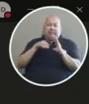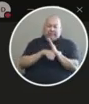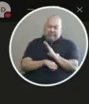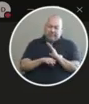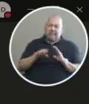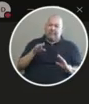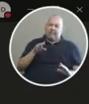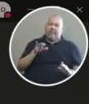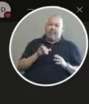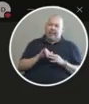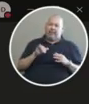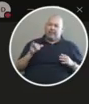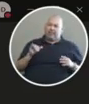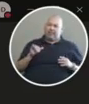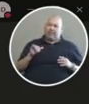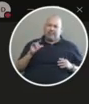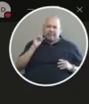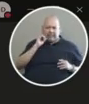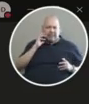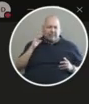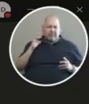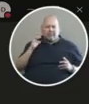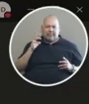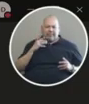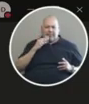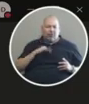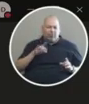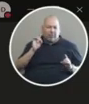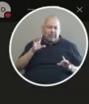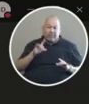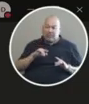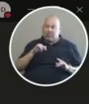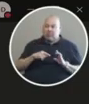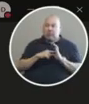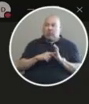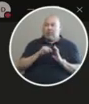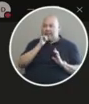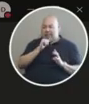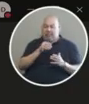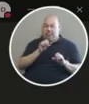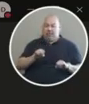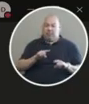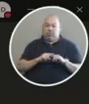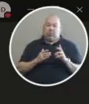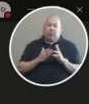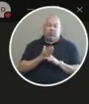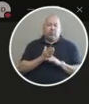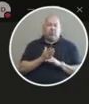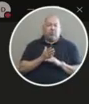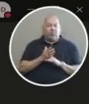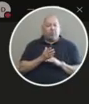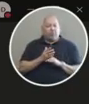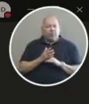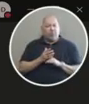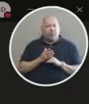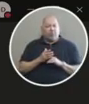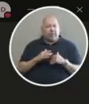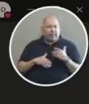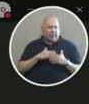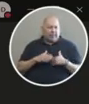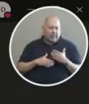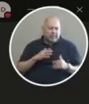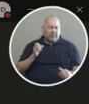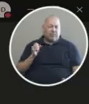me, that would be reasonable conditions just to show that it's not feasible to build this multi-purpose performing arts and entertainment